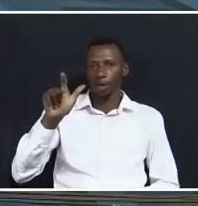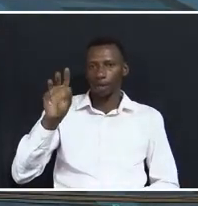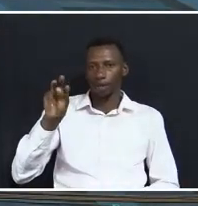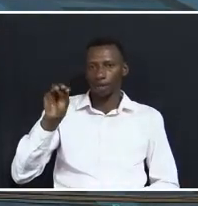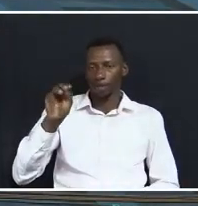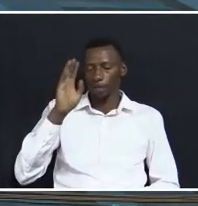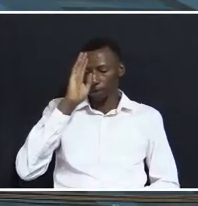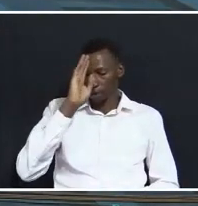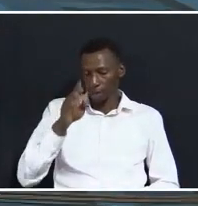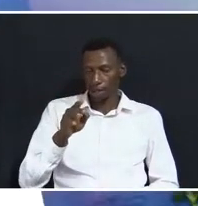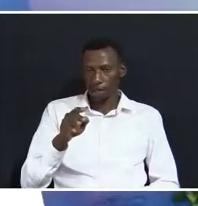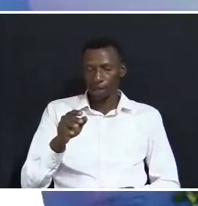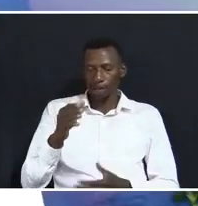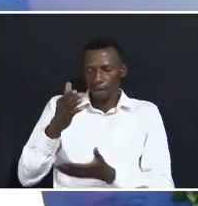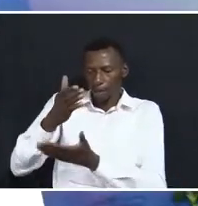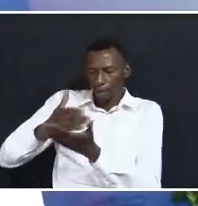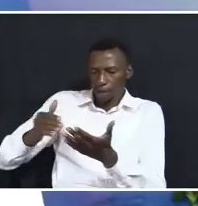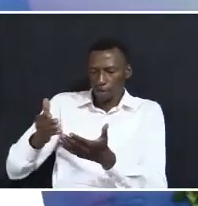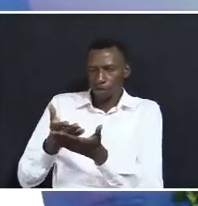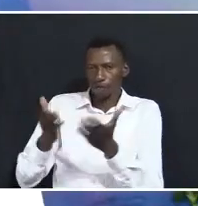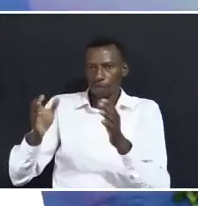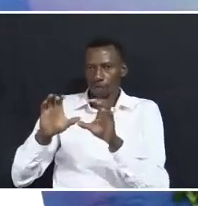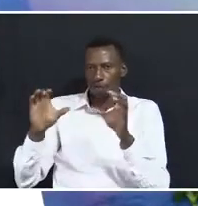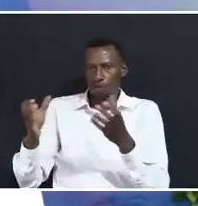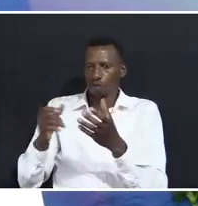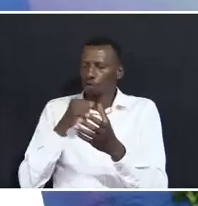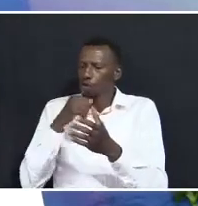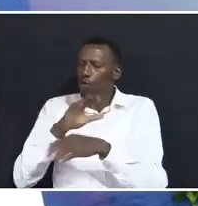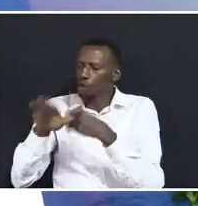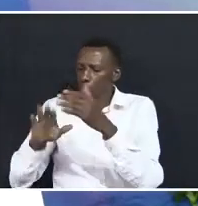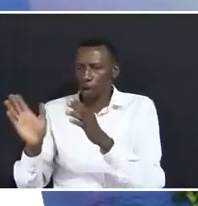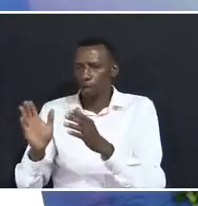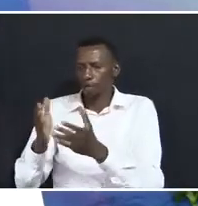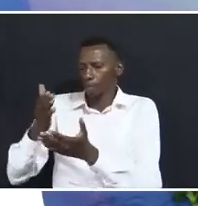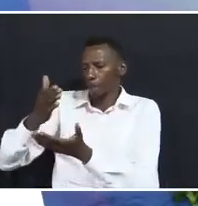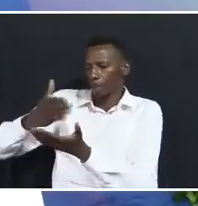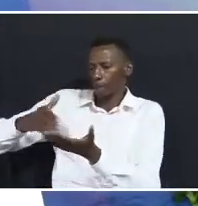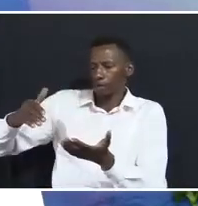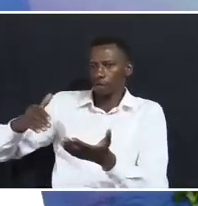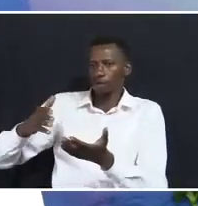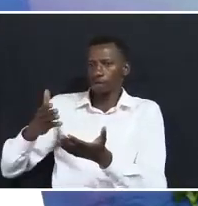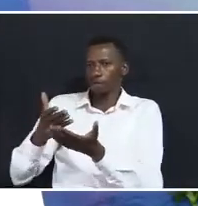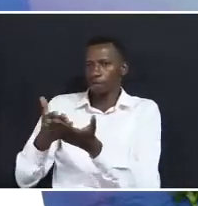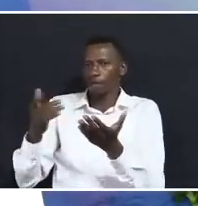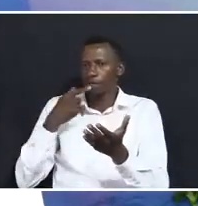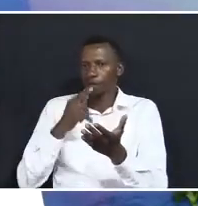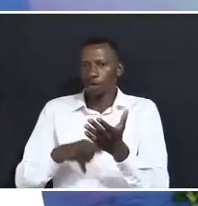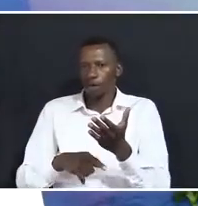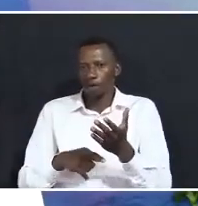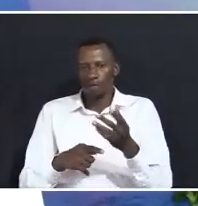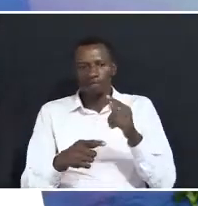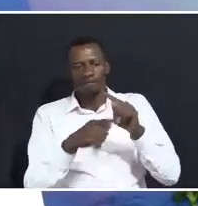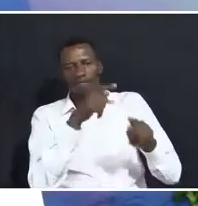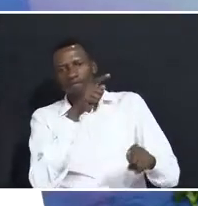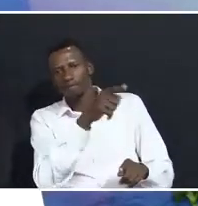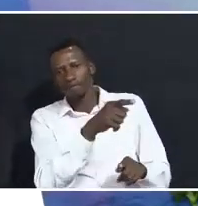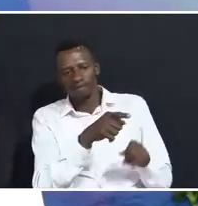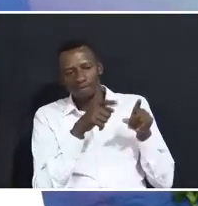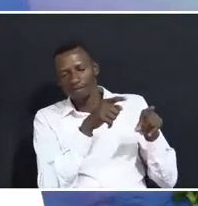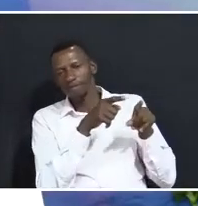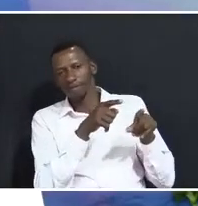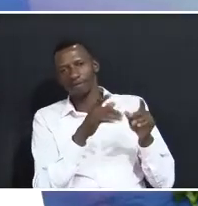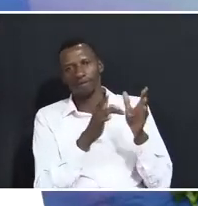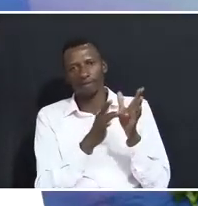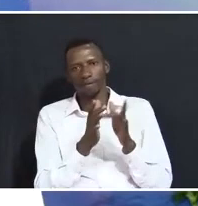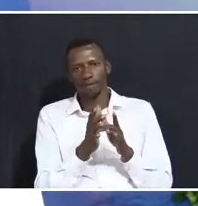group will be, not all of them, but a portion of them will be the one saying, "Crucify him."